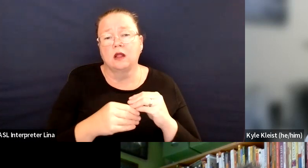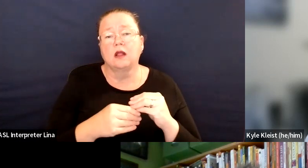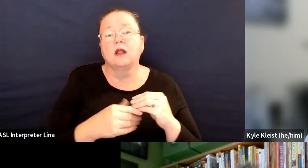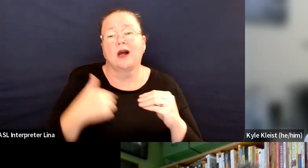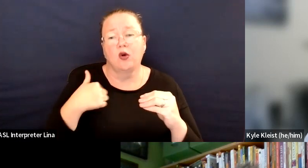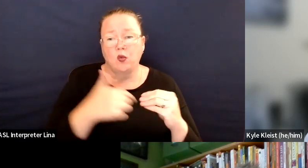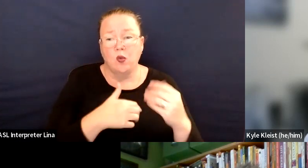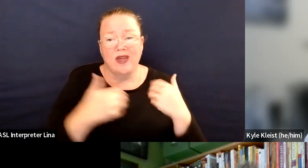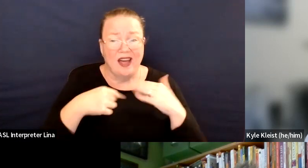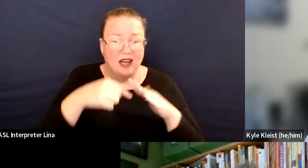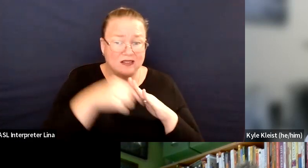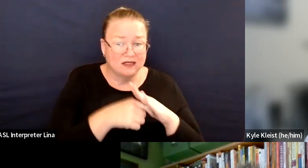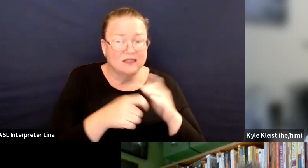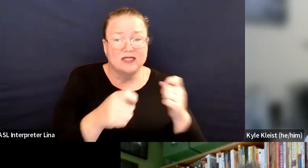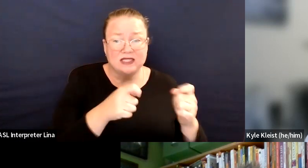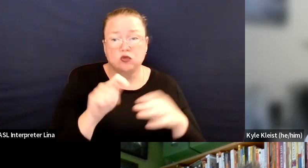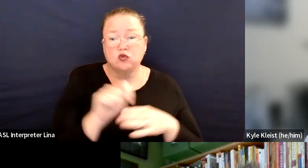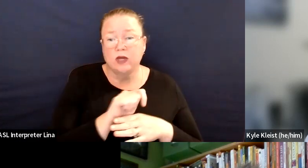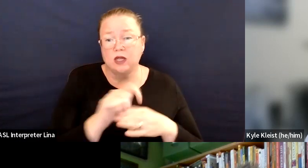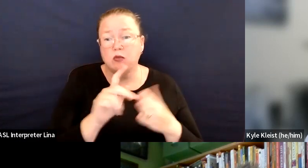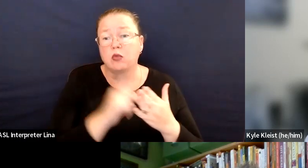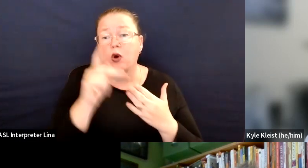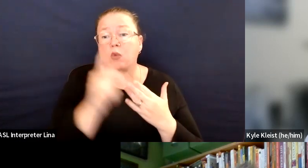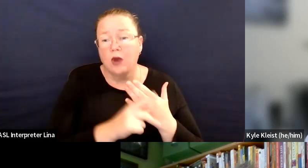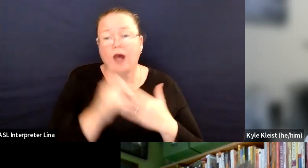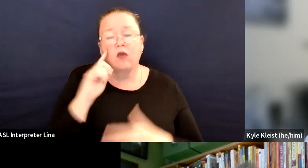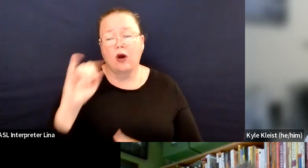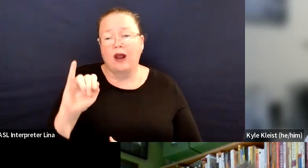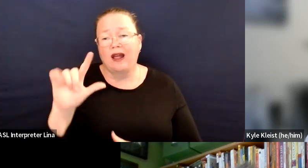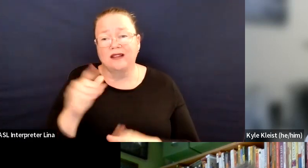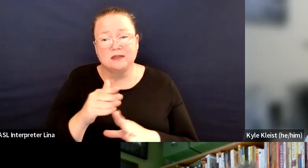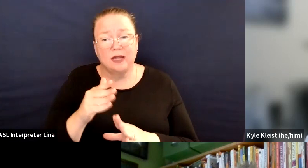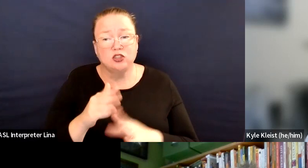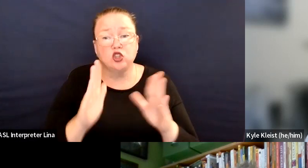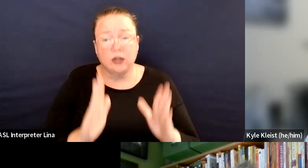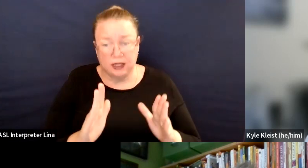an intensive facilitator training program for IL specialists.